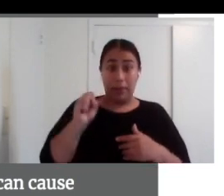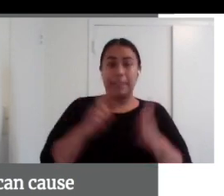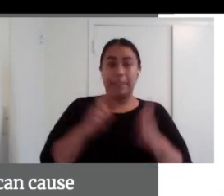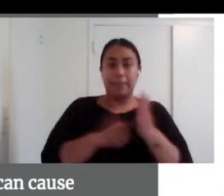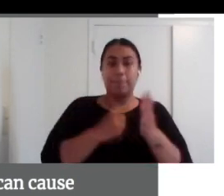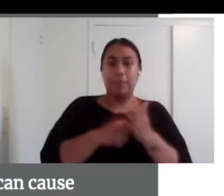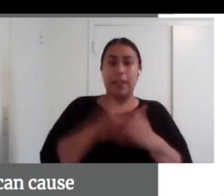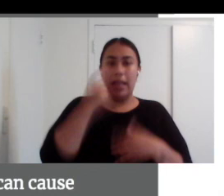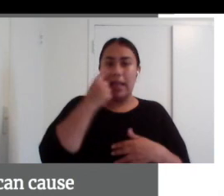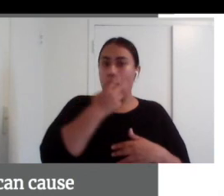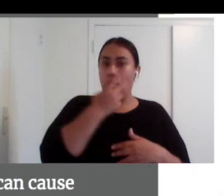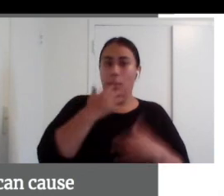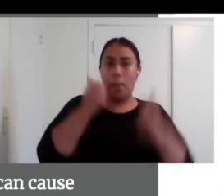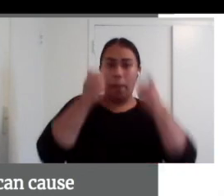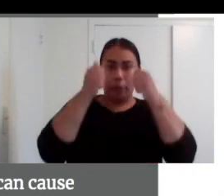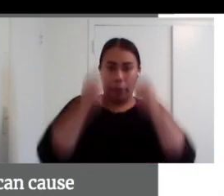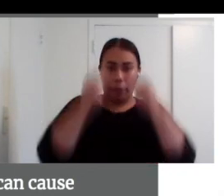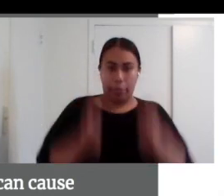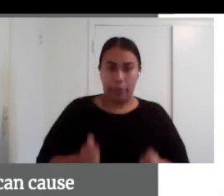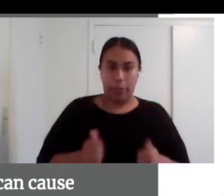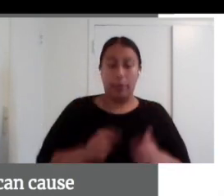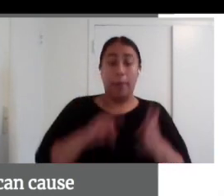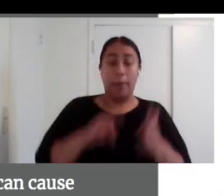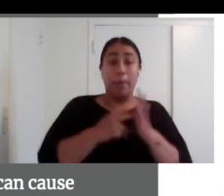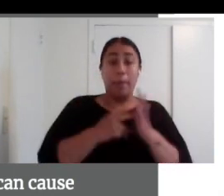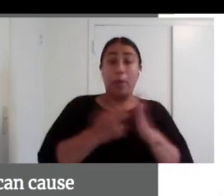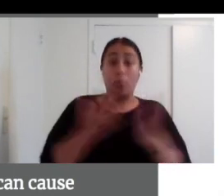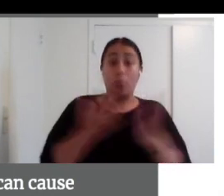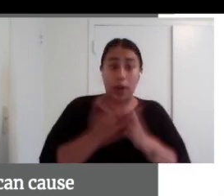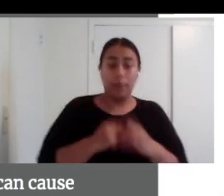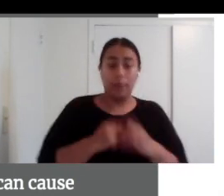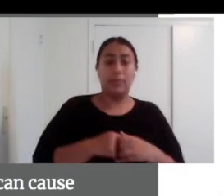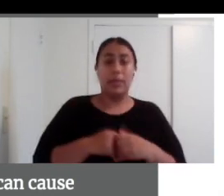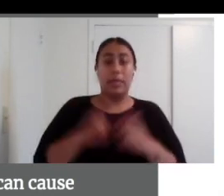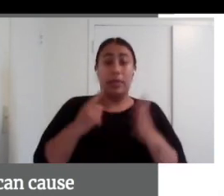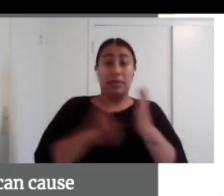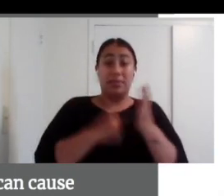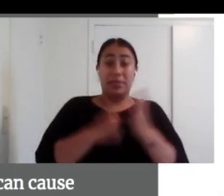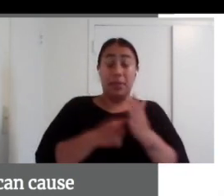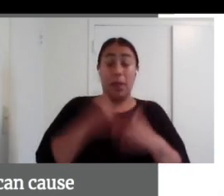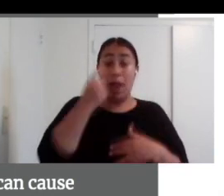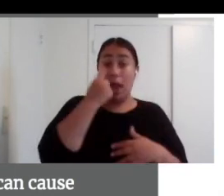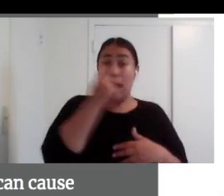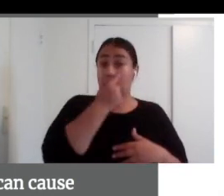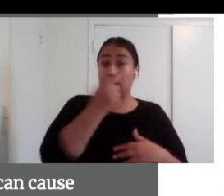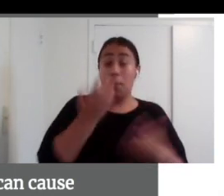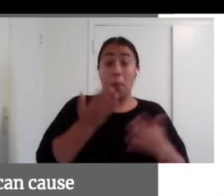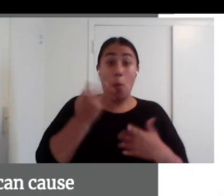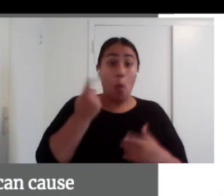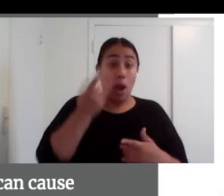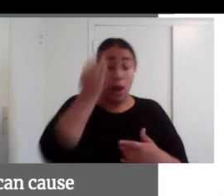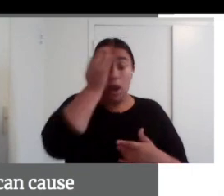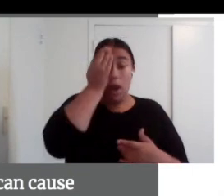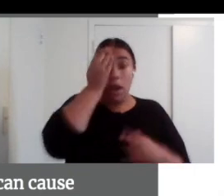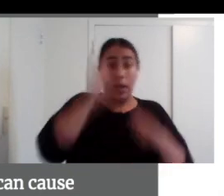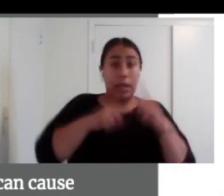permanent, sometimes this can return in function, and sometimes it can go completely back to normal. Again, it's hard to